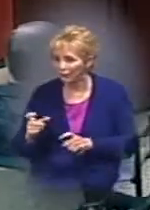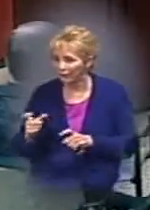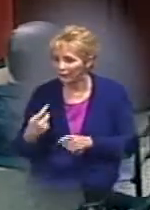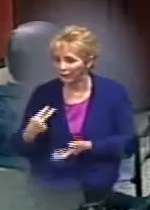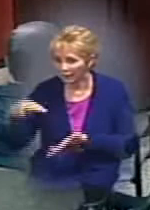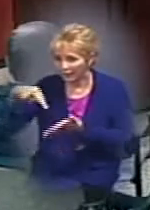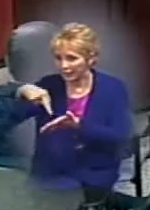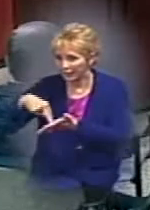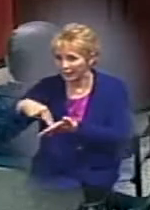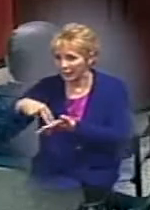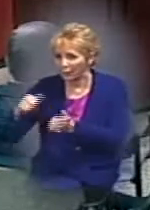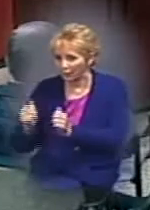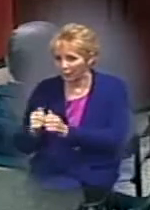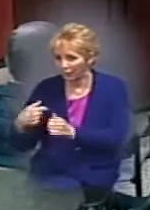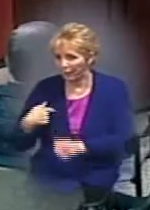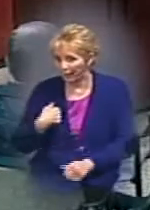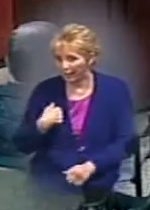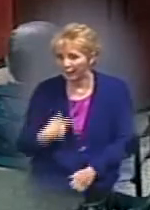me and